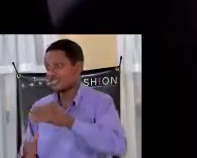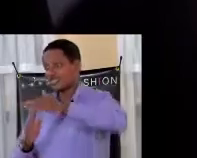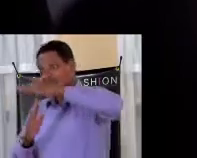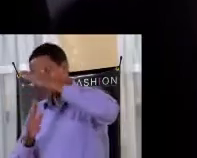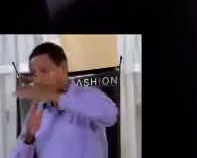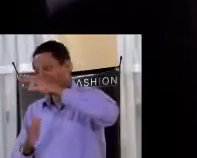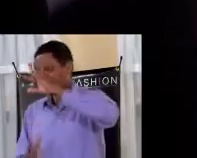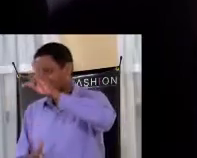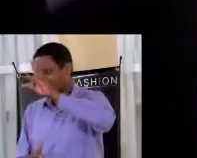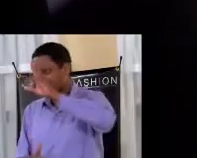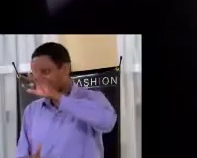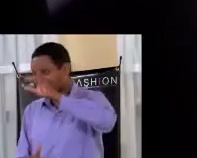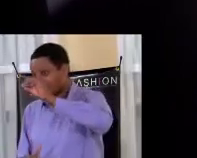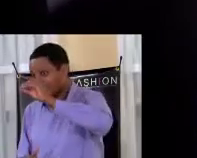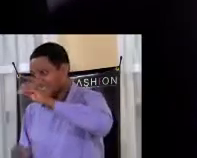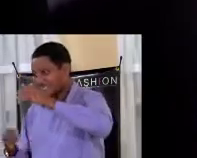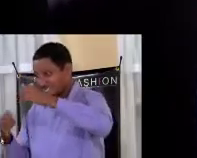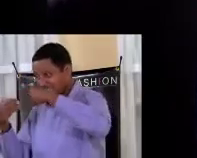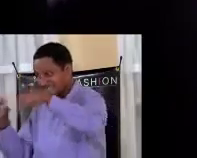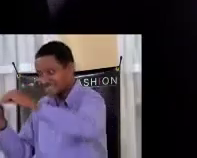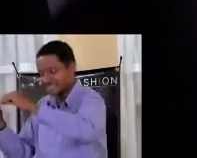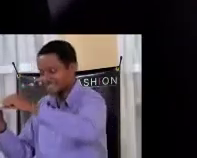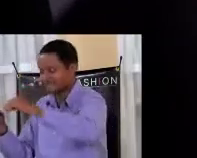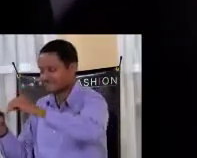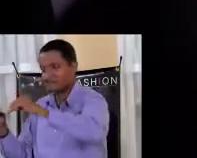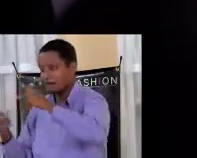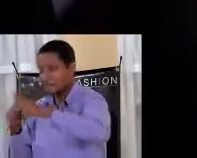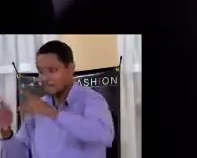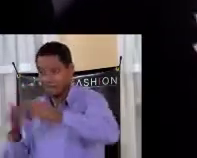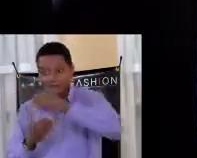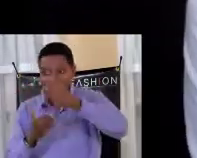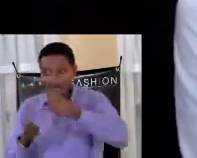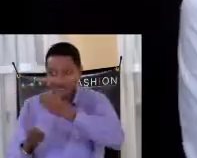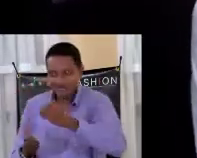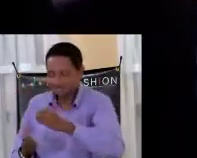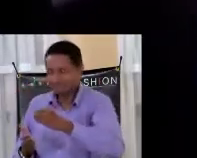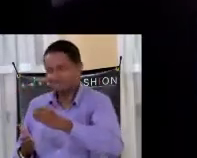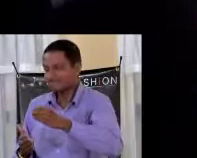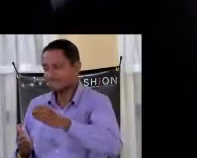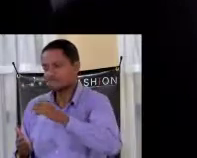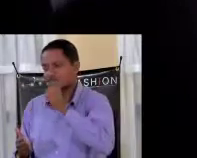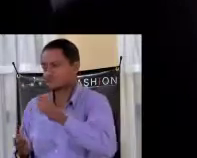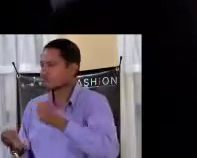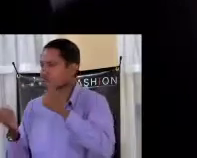very rare at this point, considering our existing